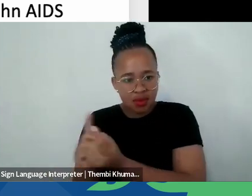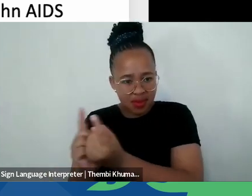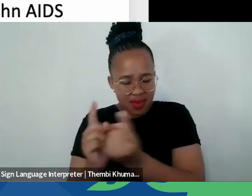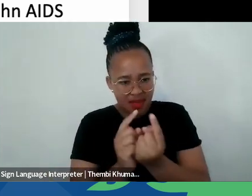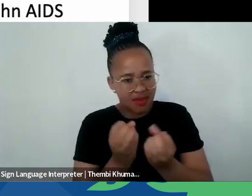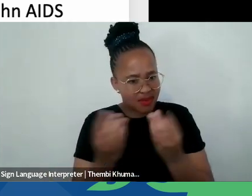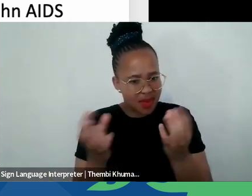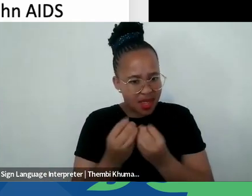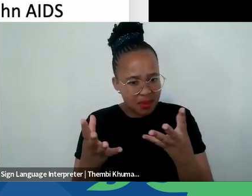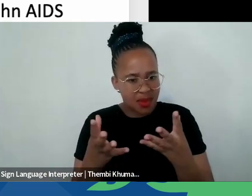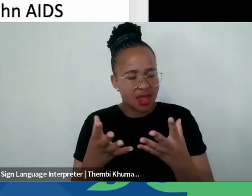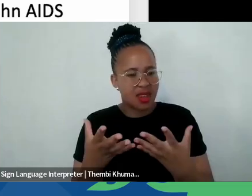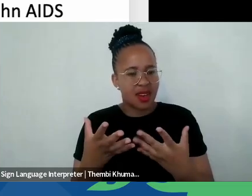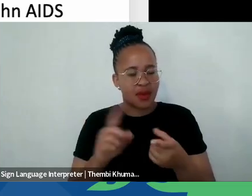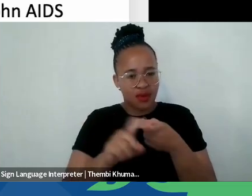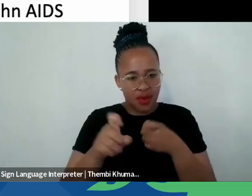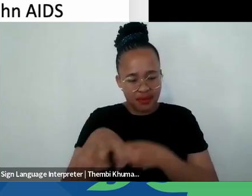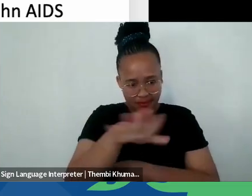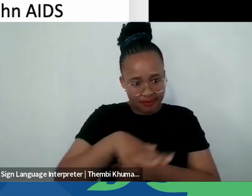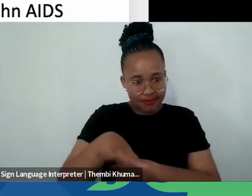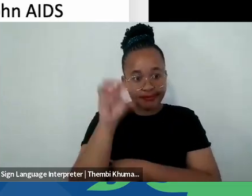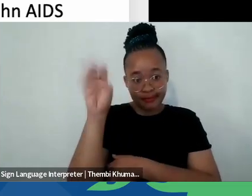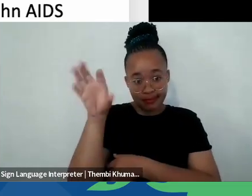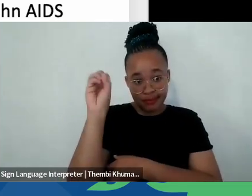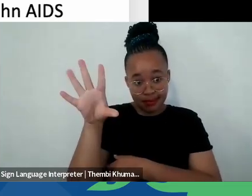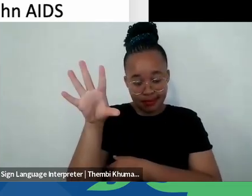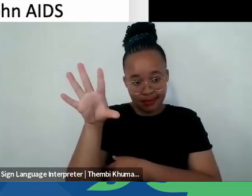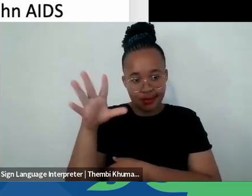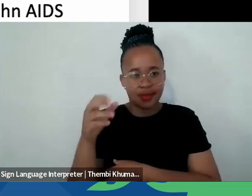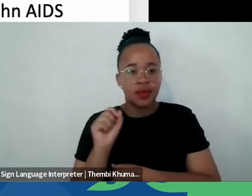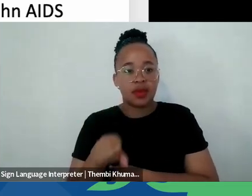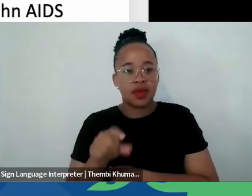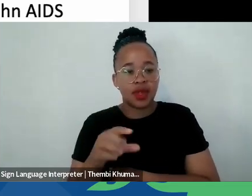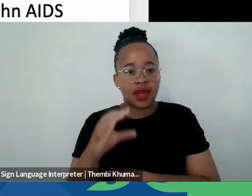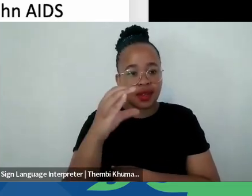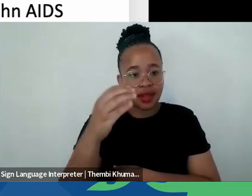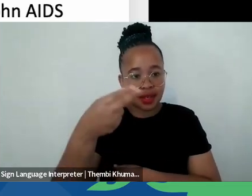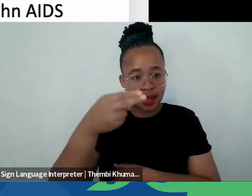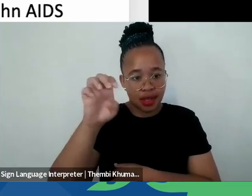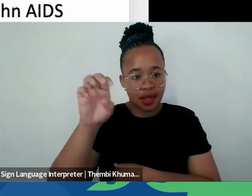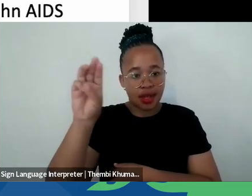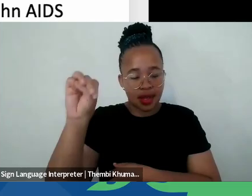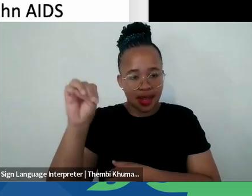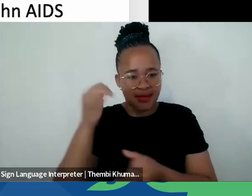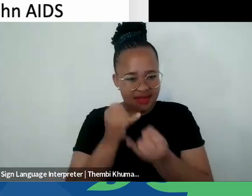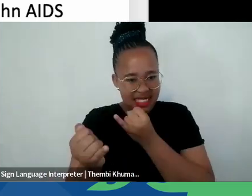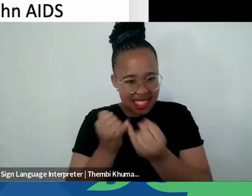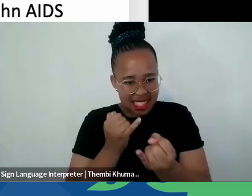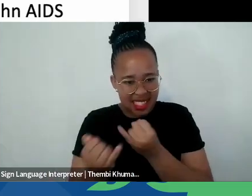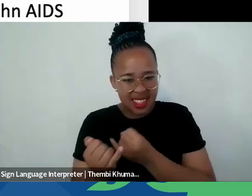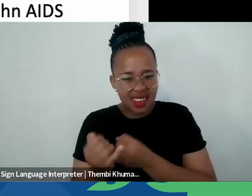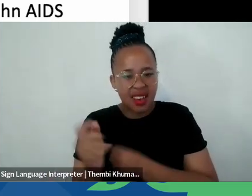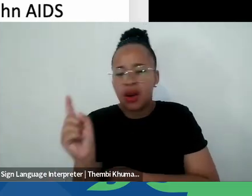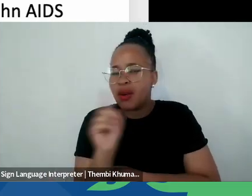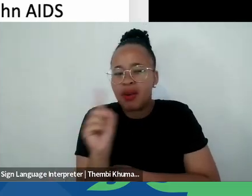in Soweto. Now, a chemsex house is a typical matchbox four-roomed